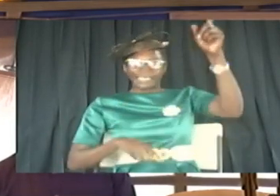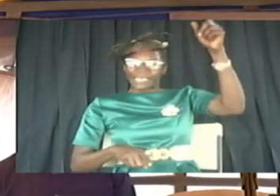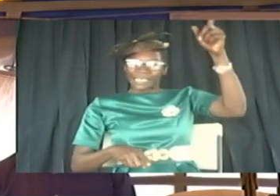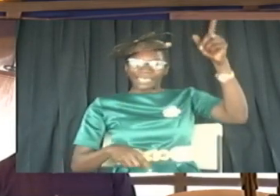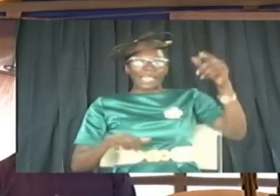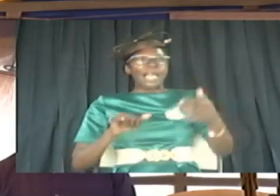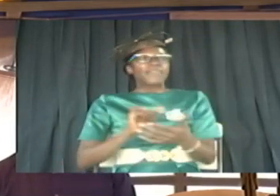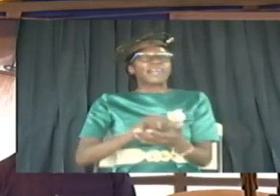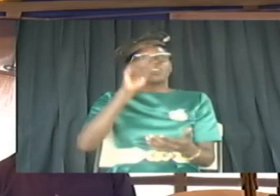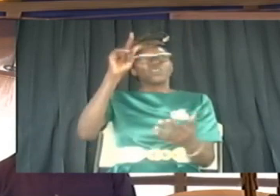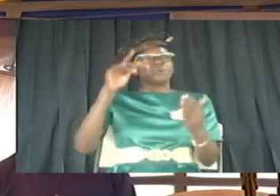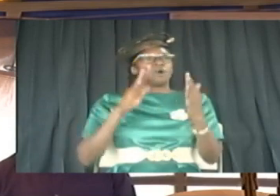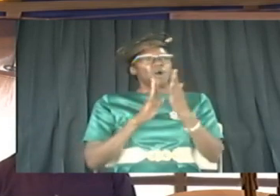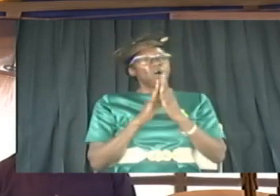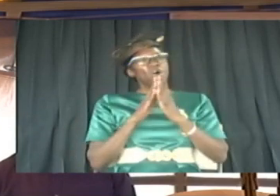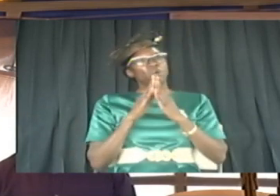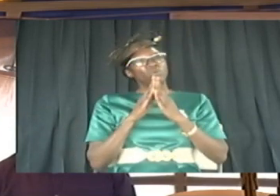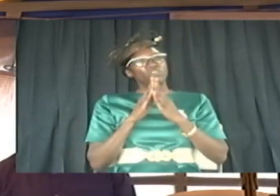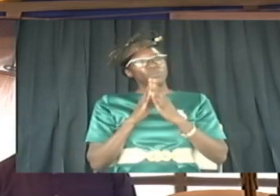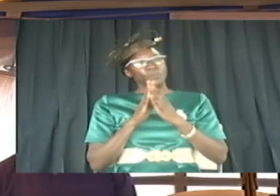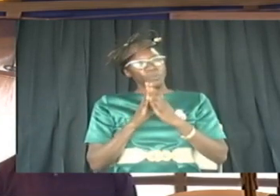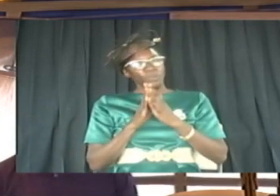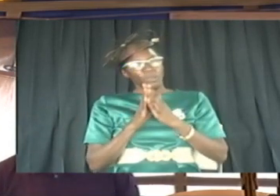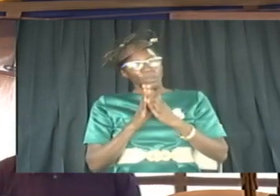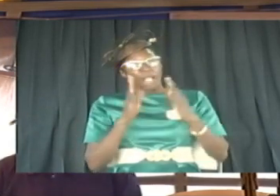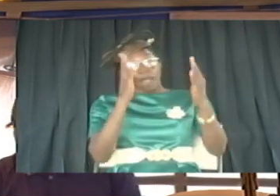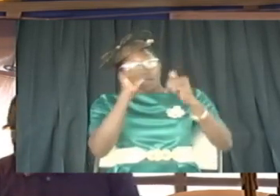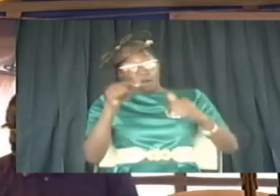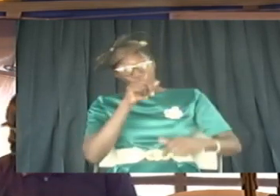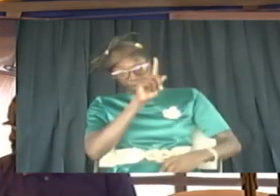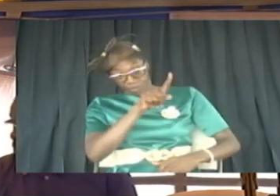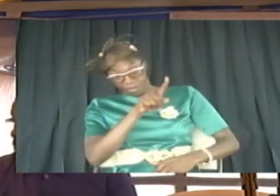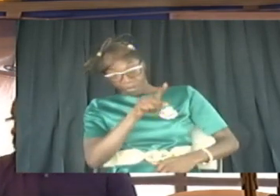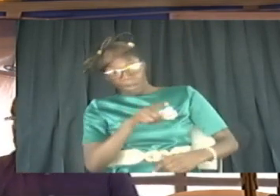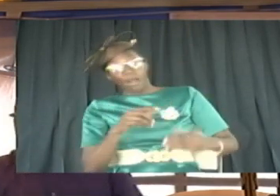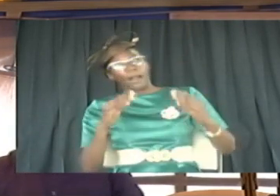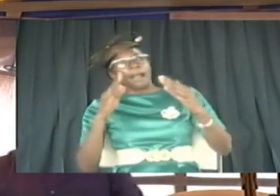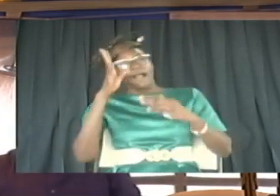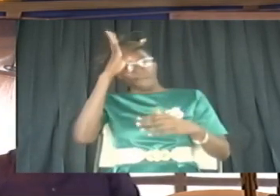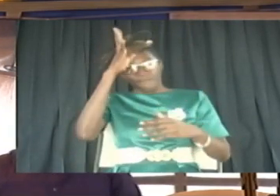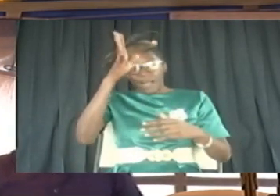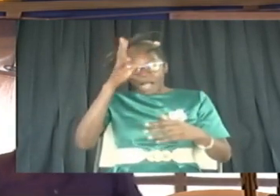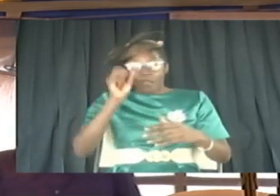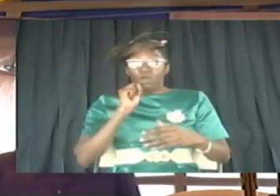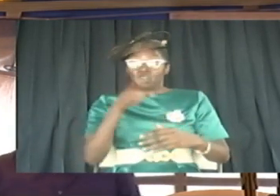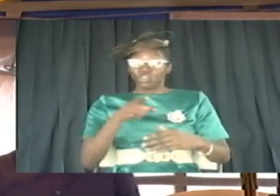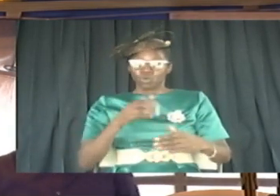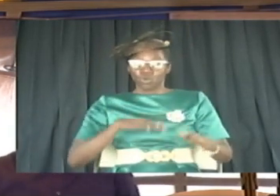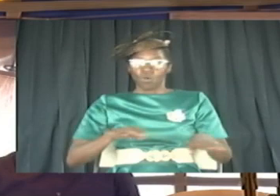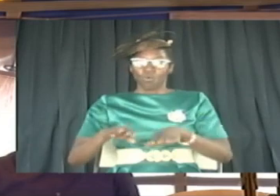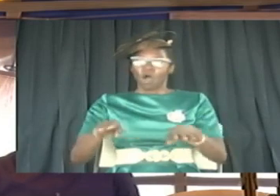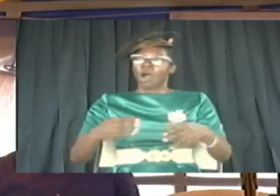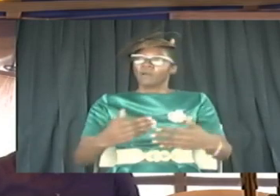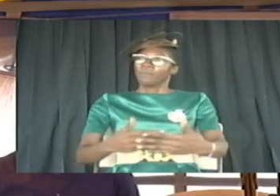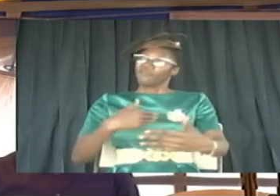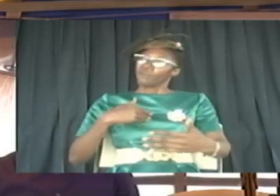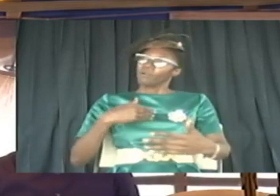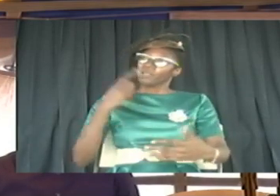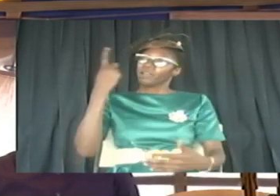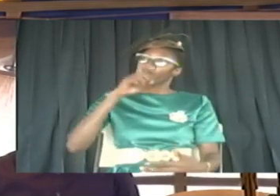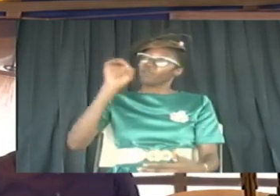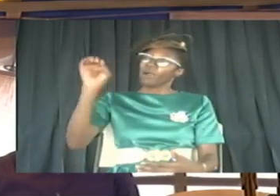thy house and the house of thy father should walk before me